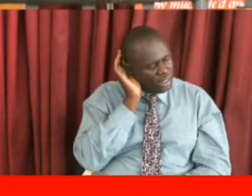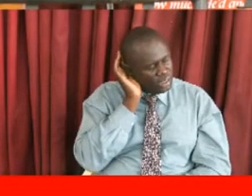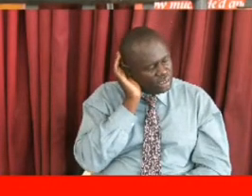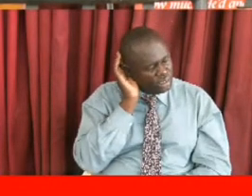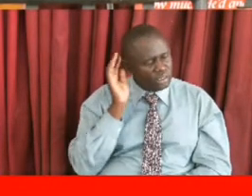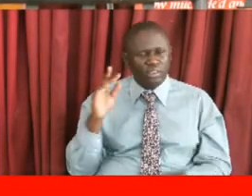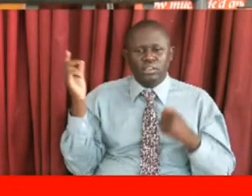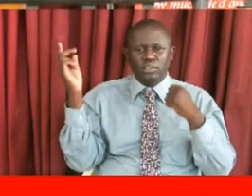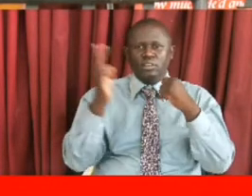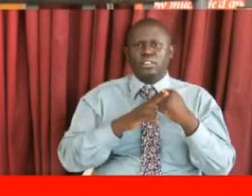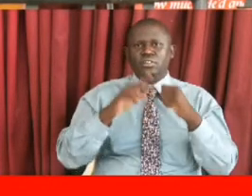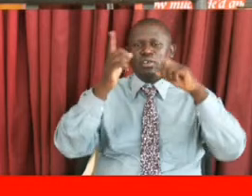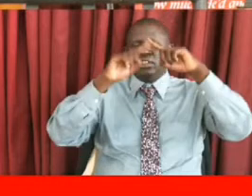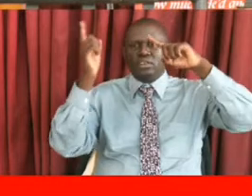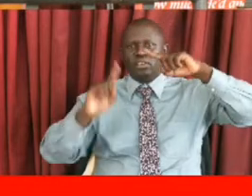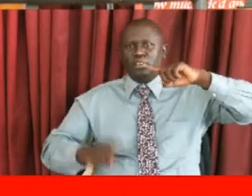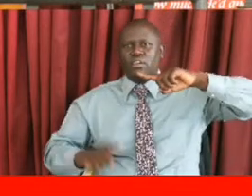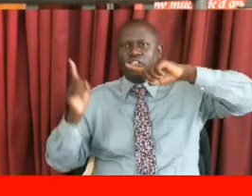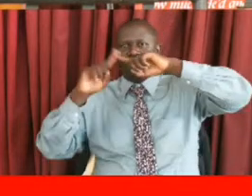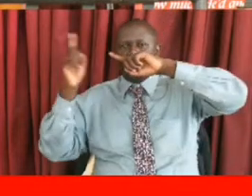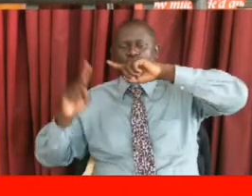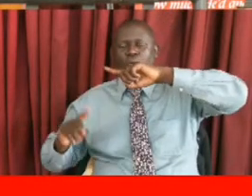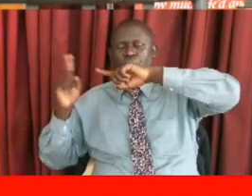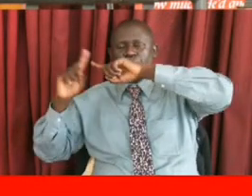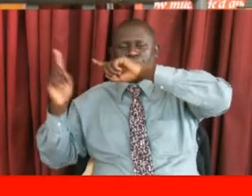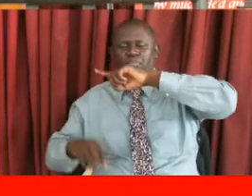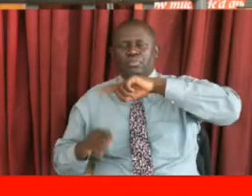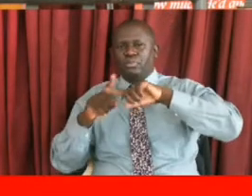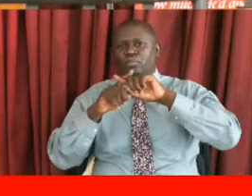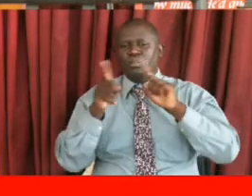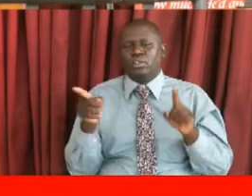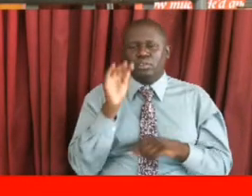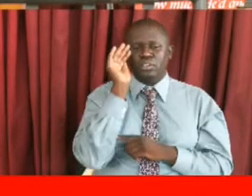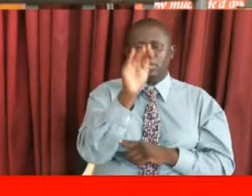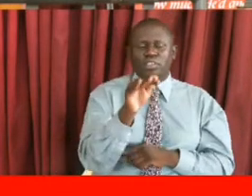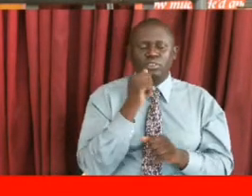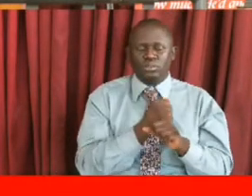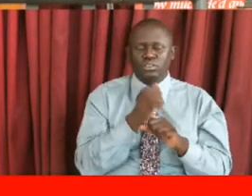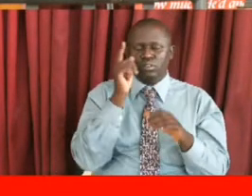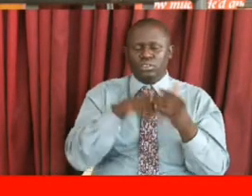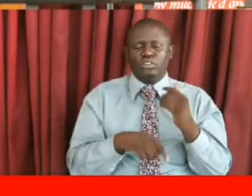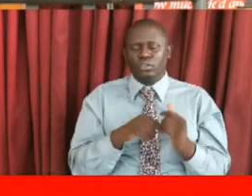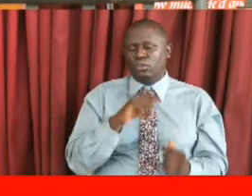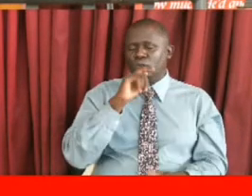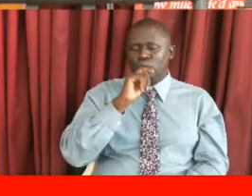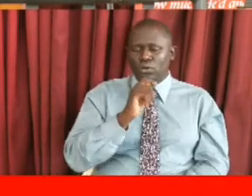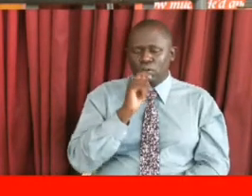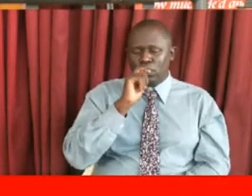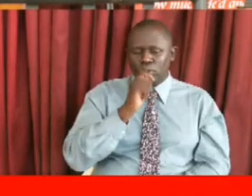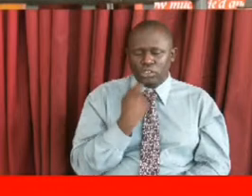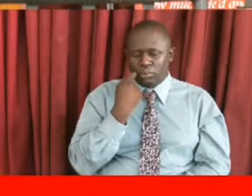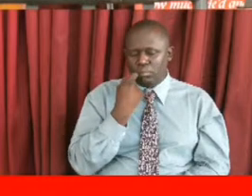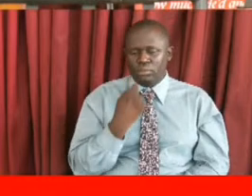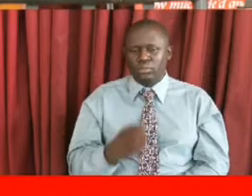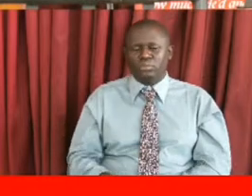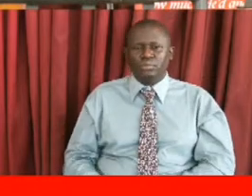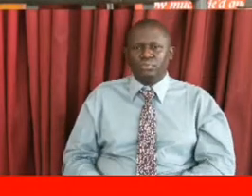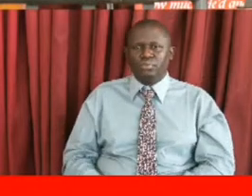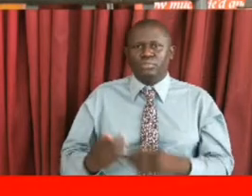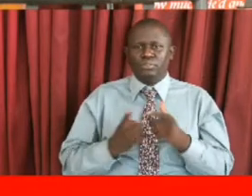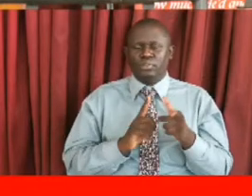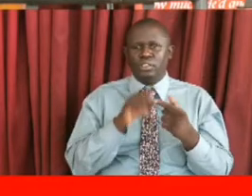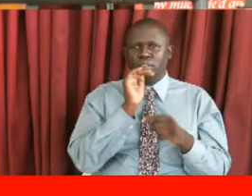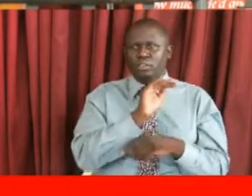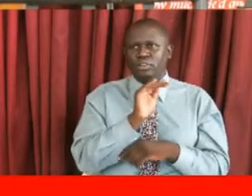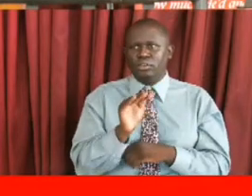thund but he was told to shut up and goep with